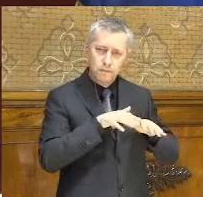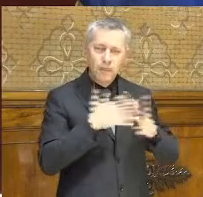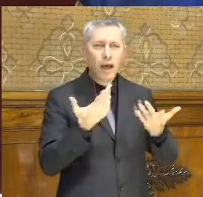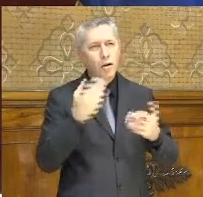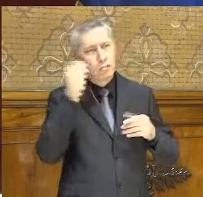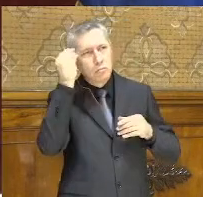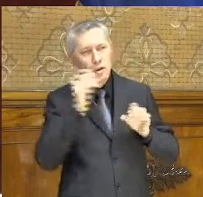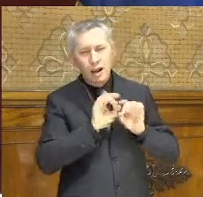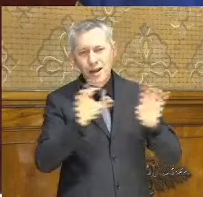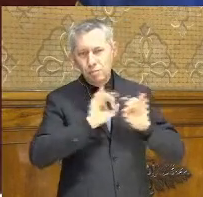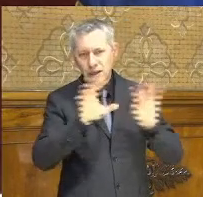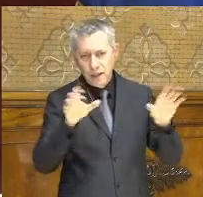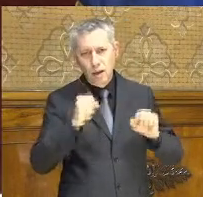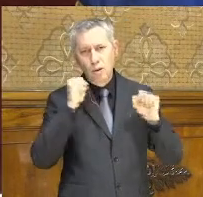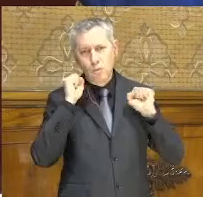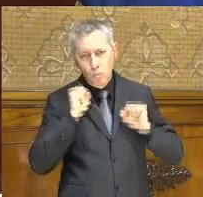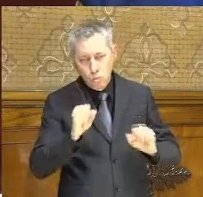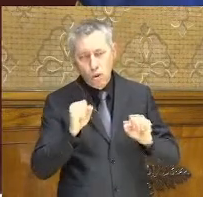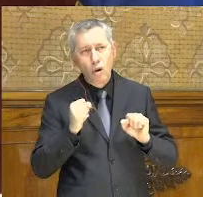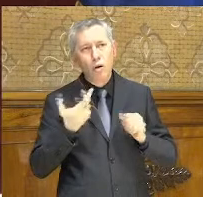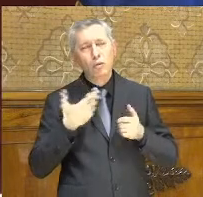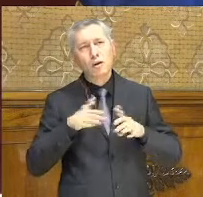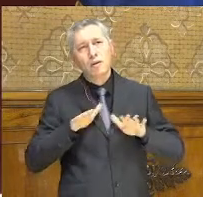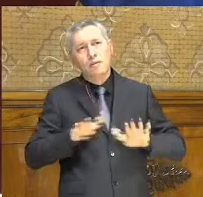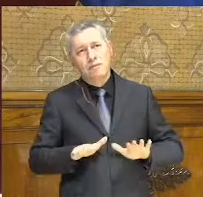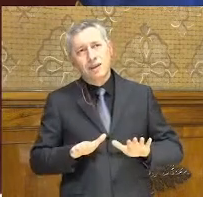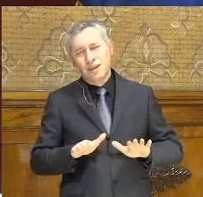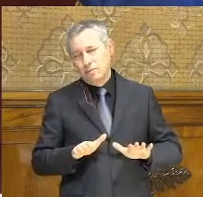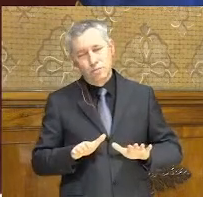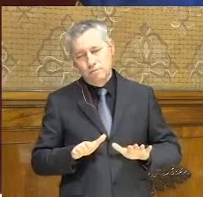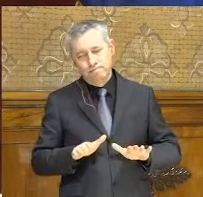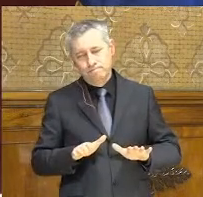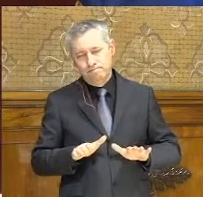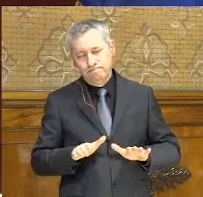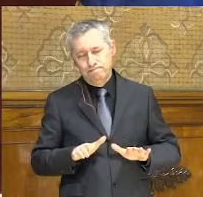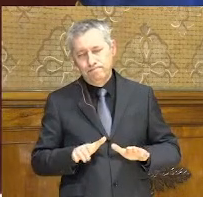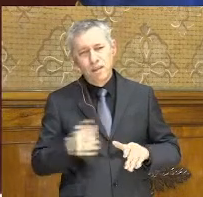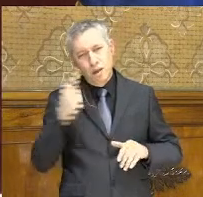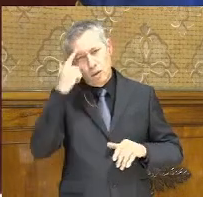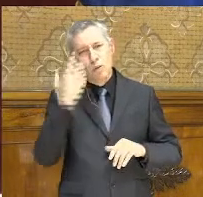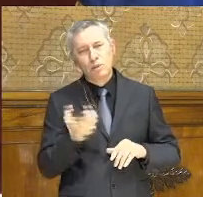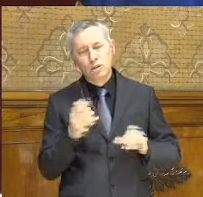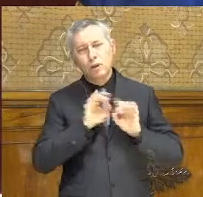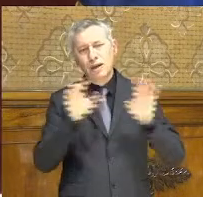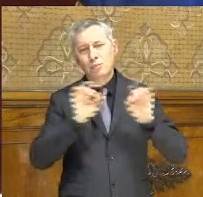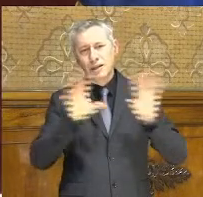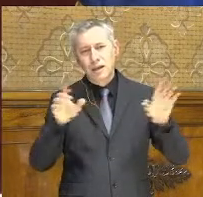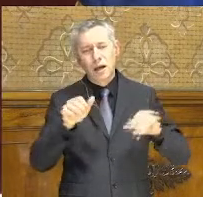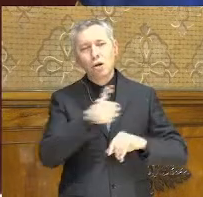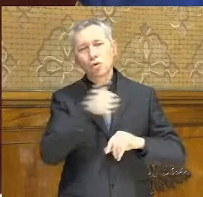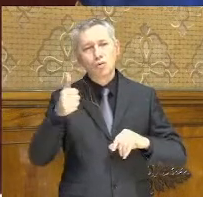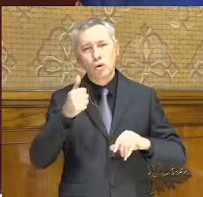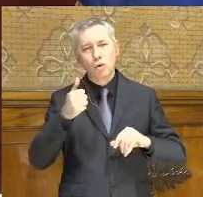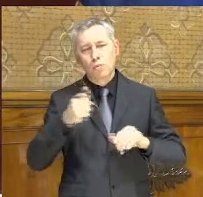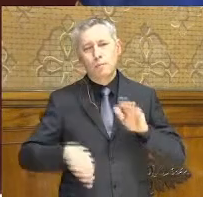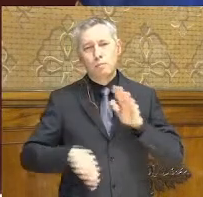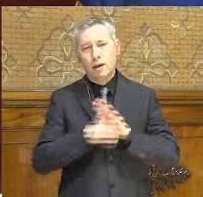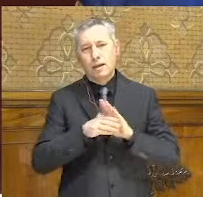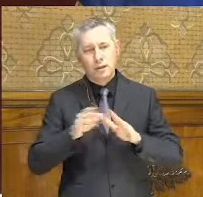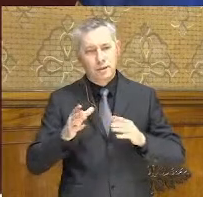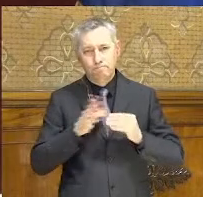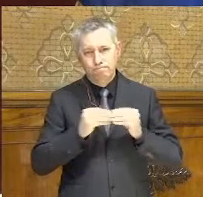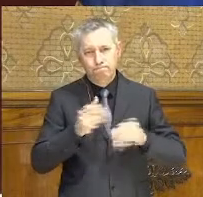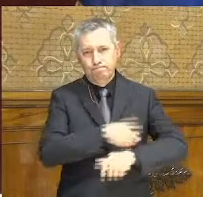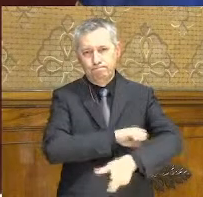be contemplated in stillness, but the principle of freedom can only be activated in action or in